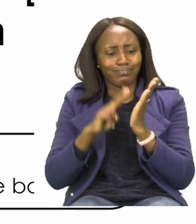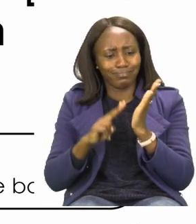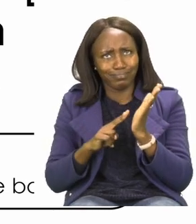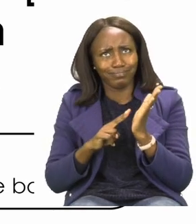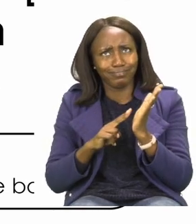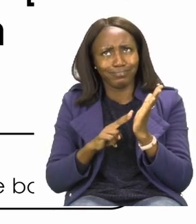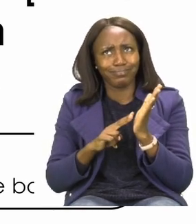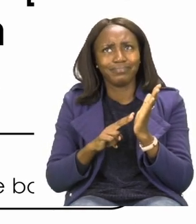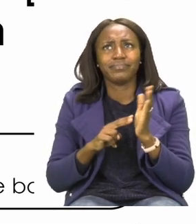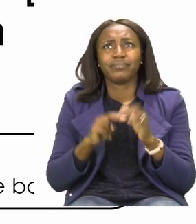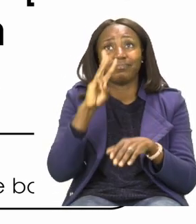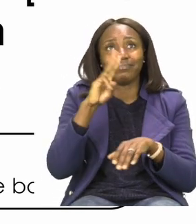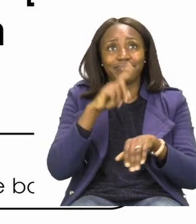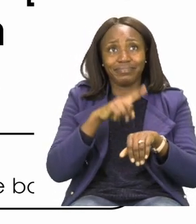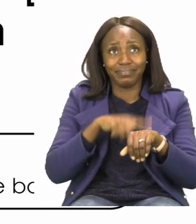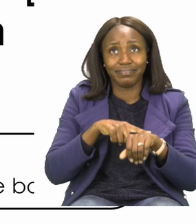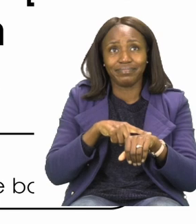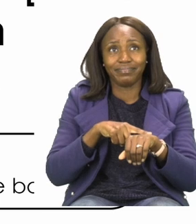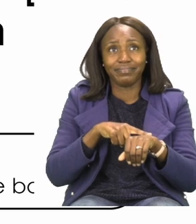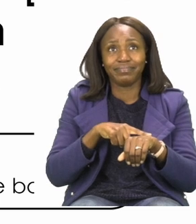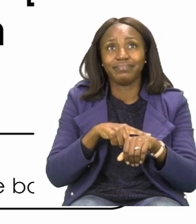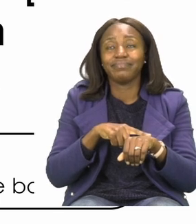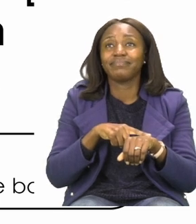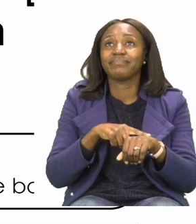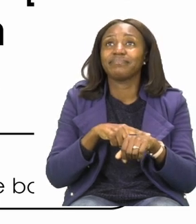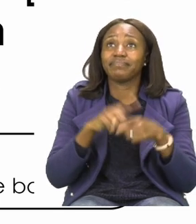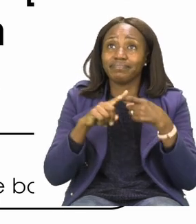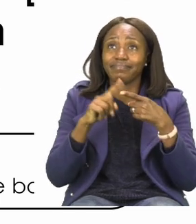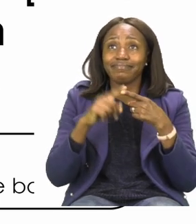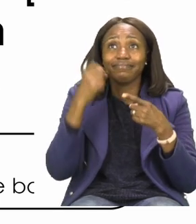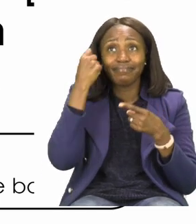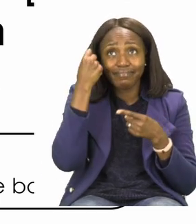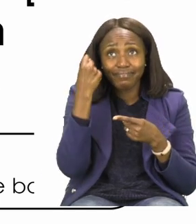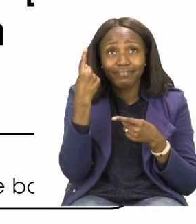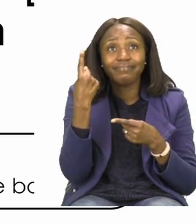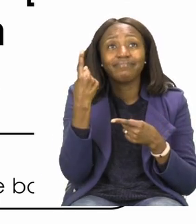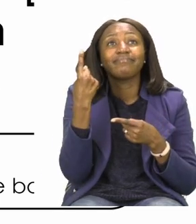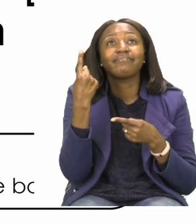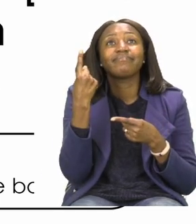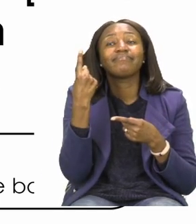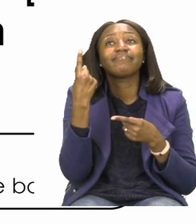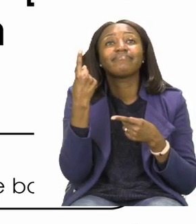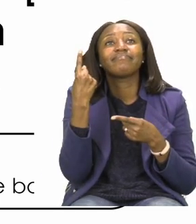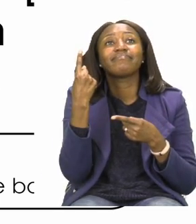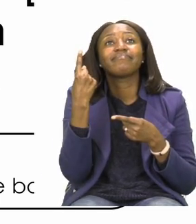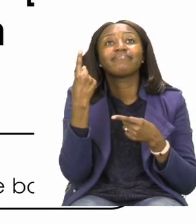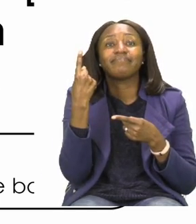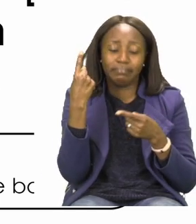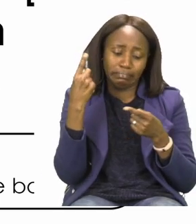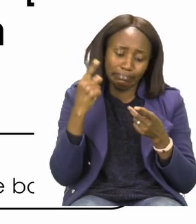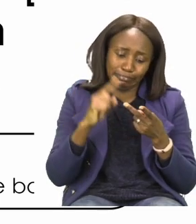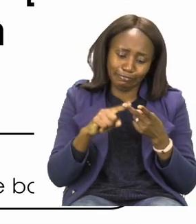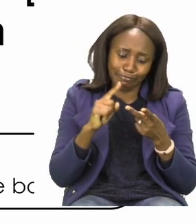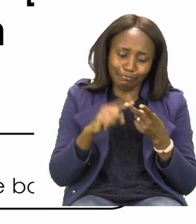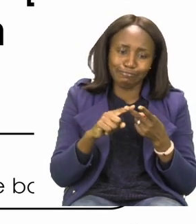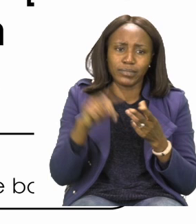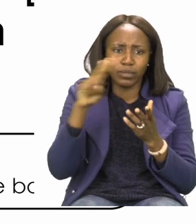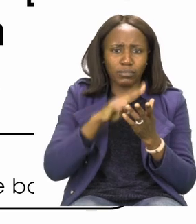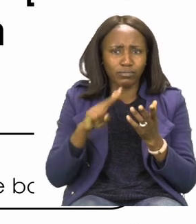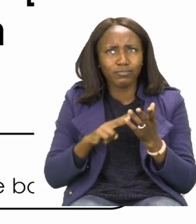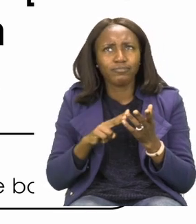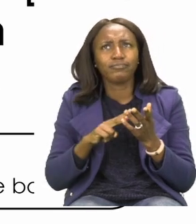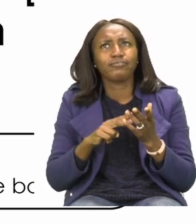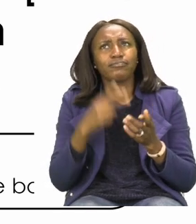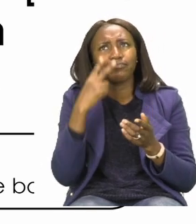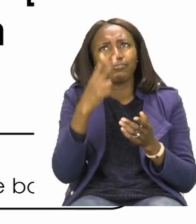3 times. The first time is to understand what the story is all about. The second time is to